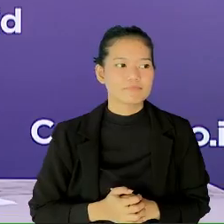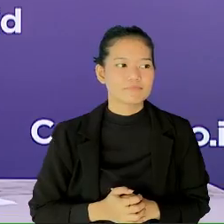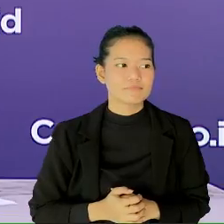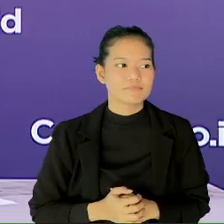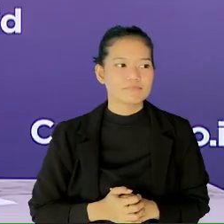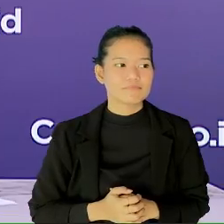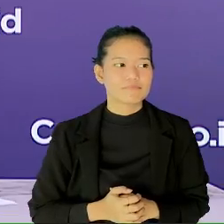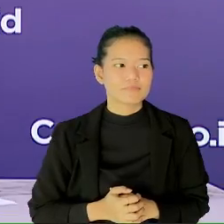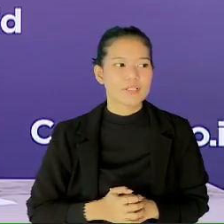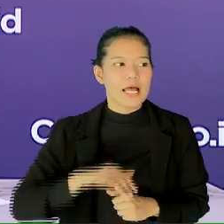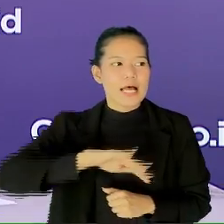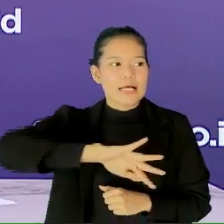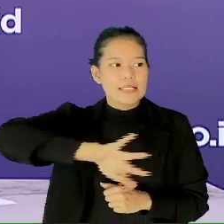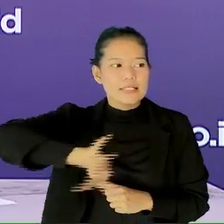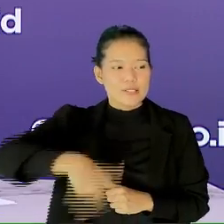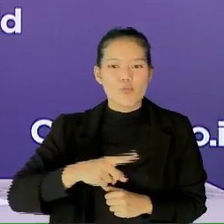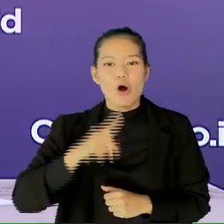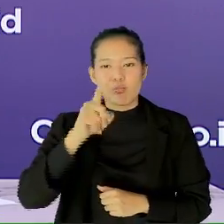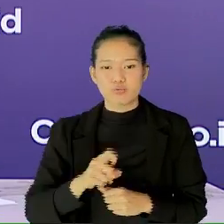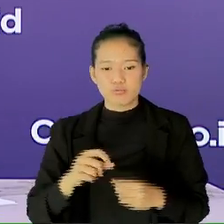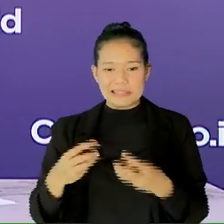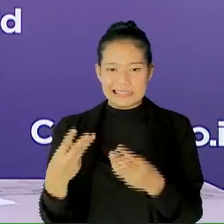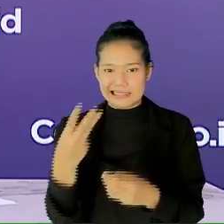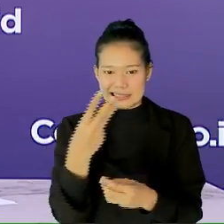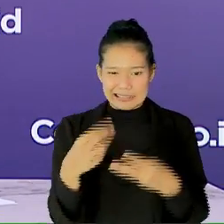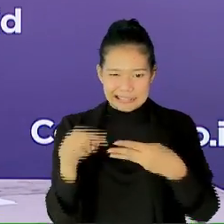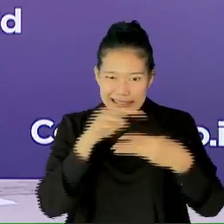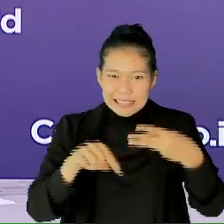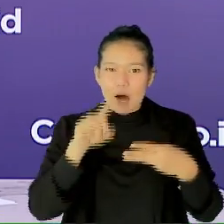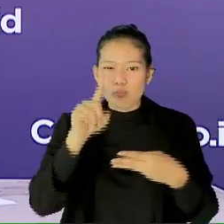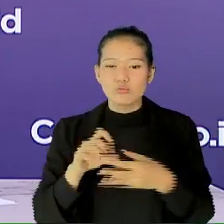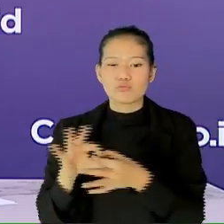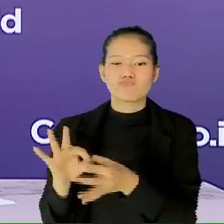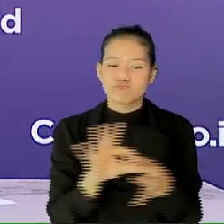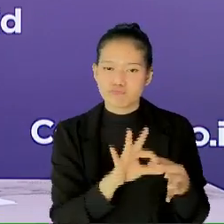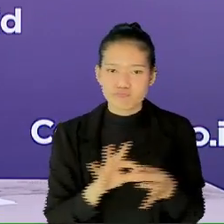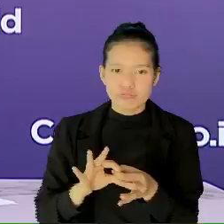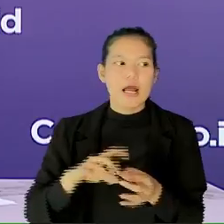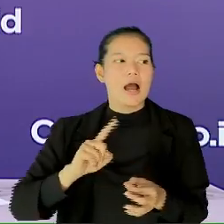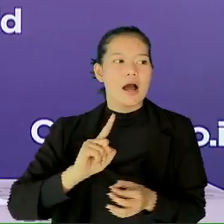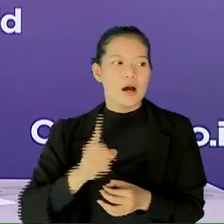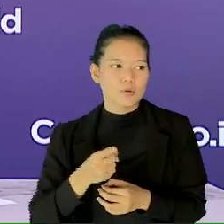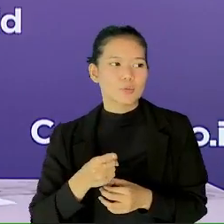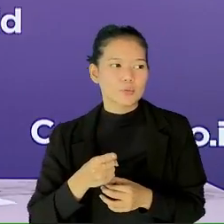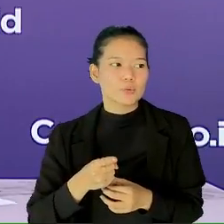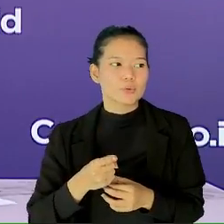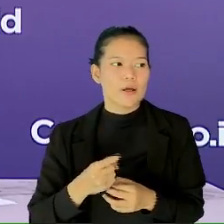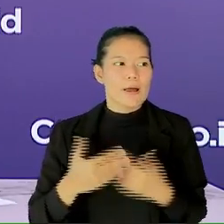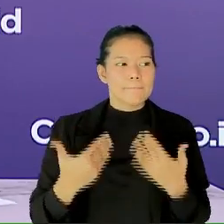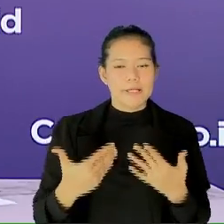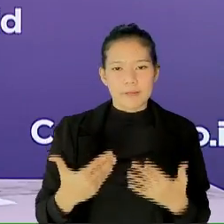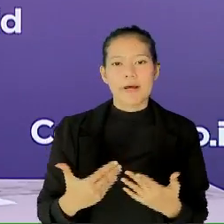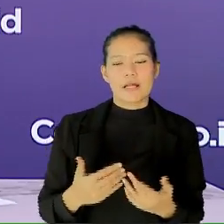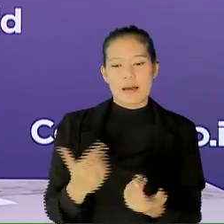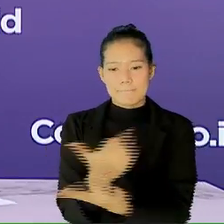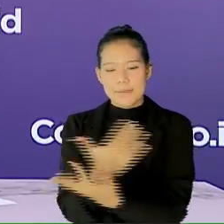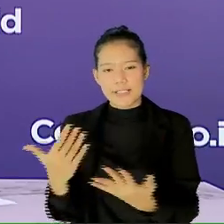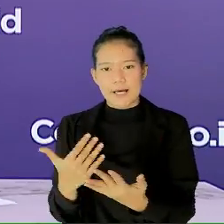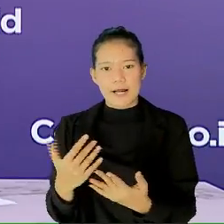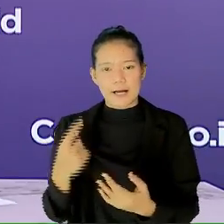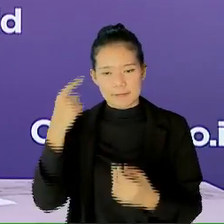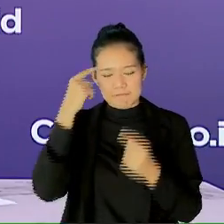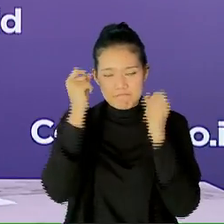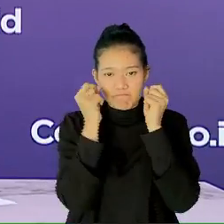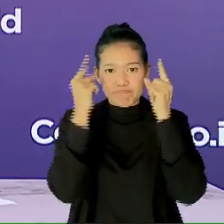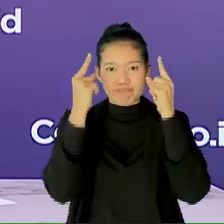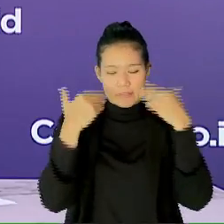carried out simultaneously to cover each other's shortcomings, including changes in people's behavior, the